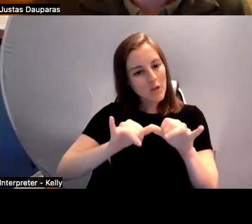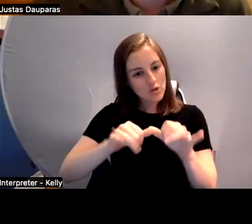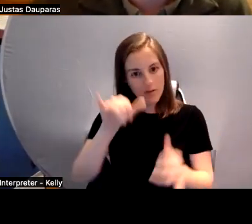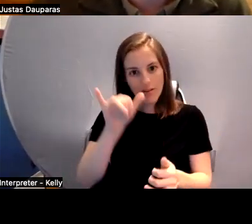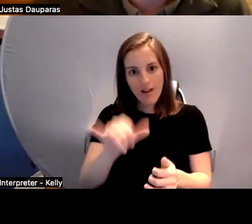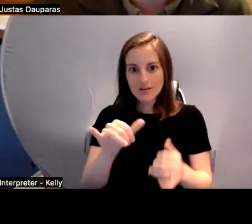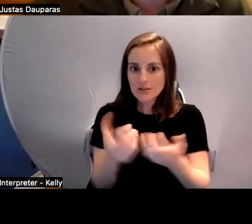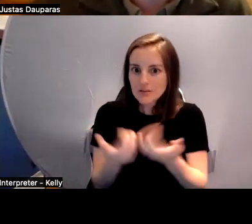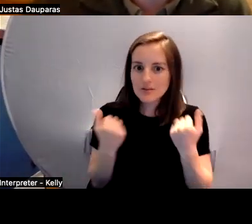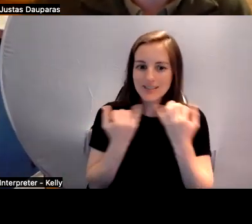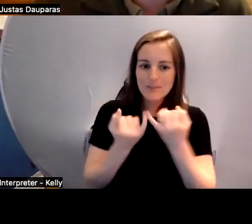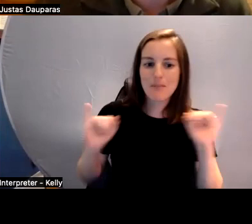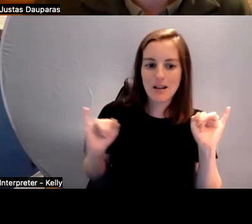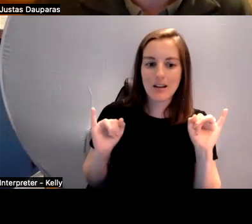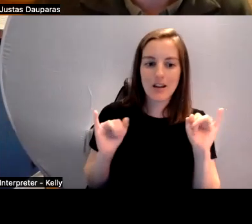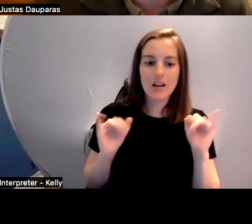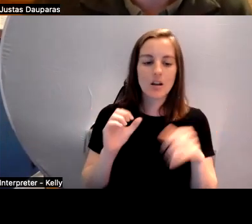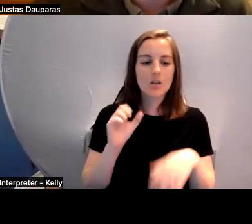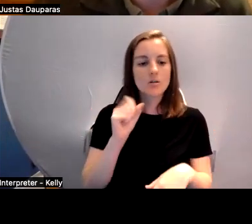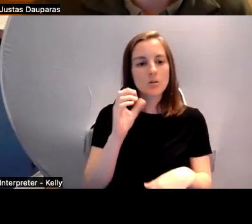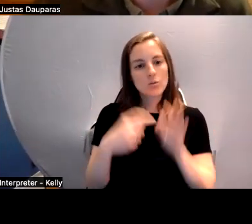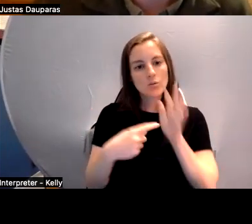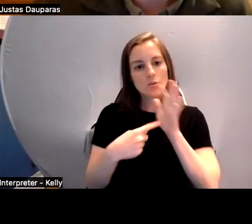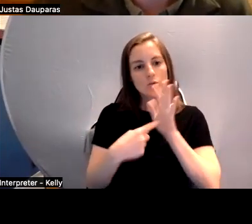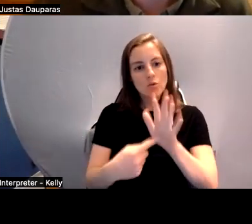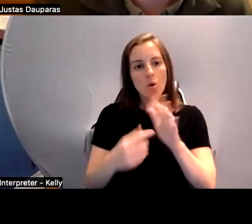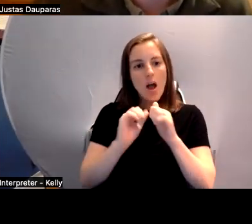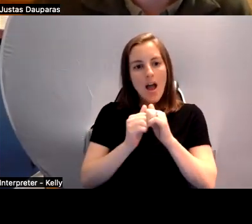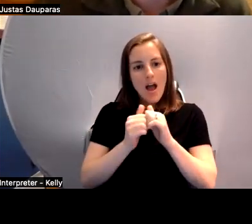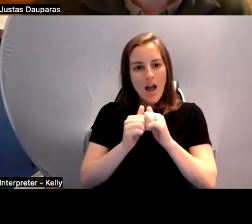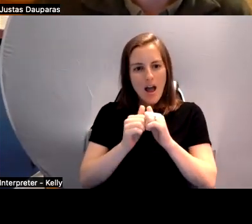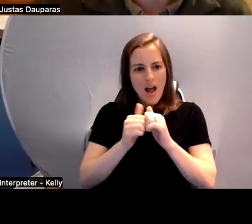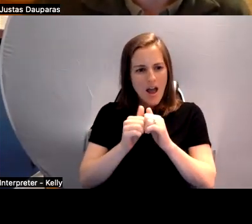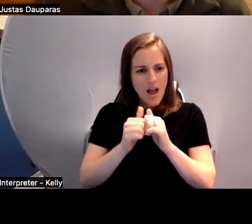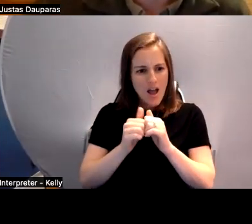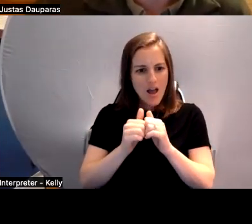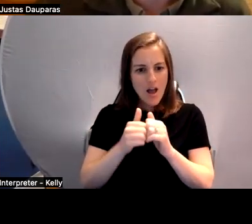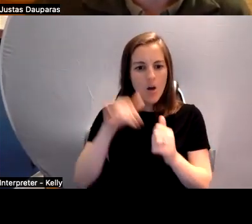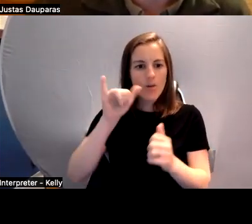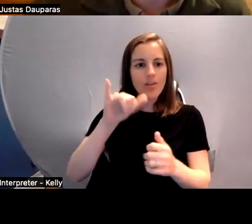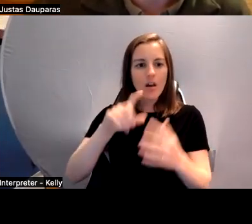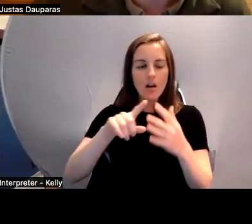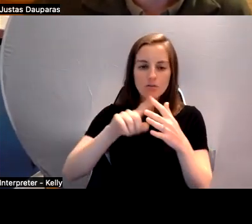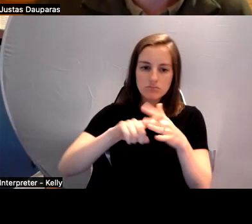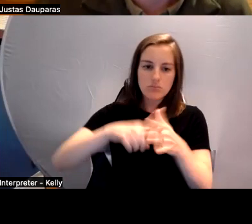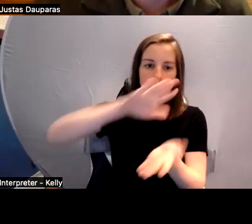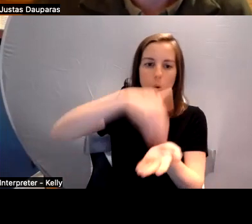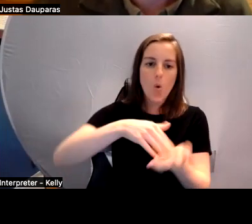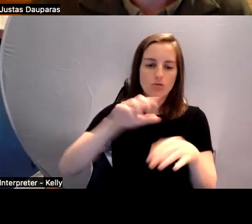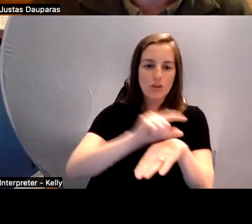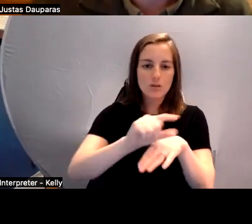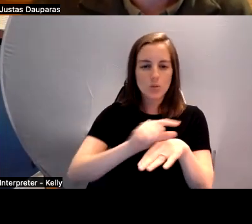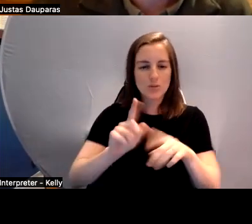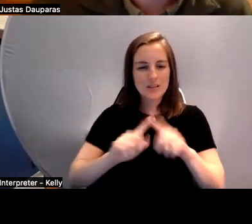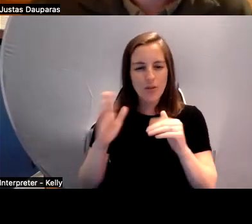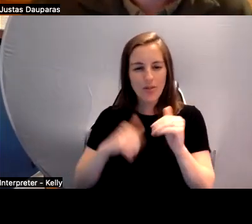that would show how buried the residue is. So we have a core residues that are in the core of the protein and then the surface residues. And